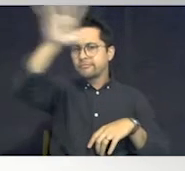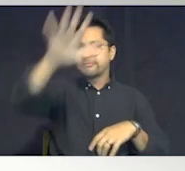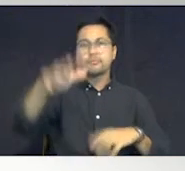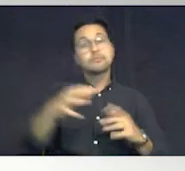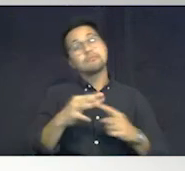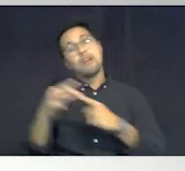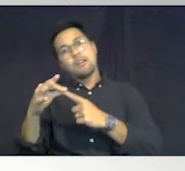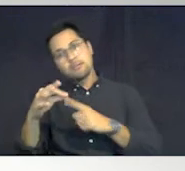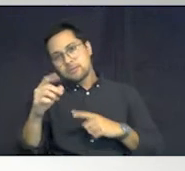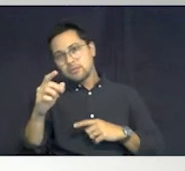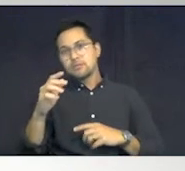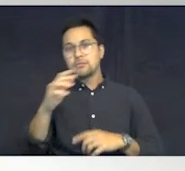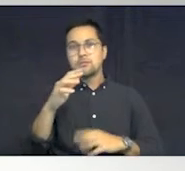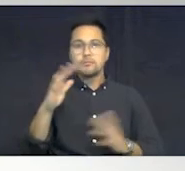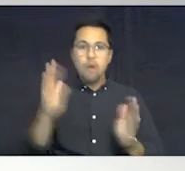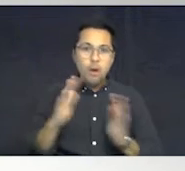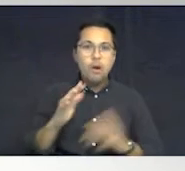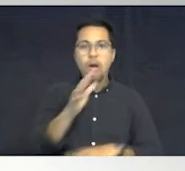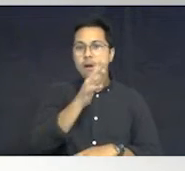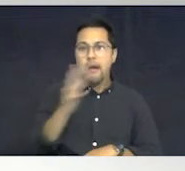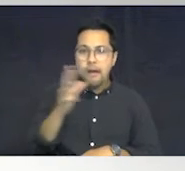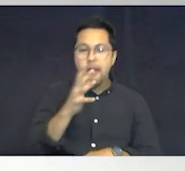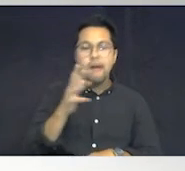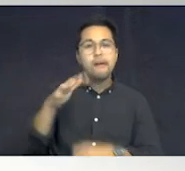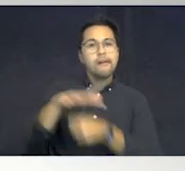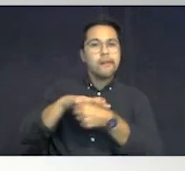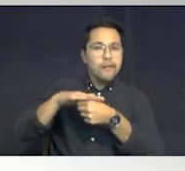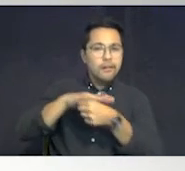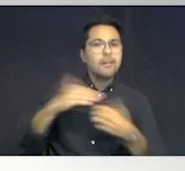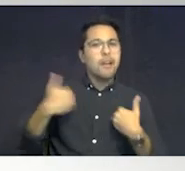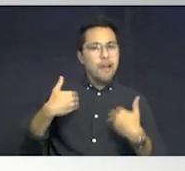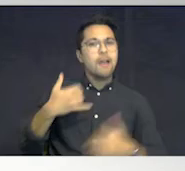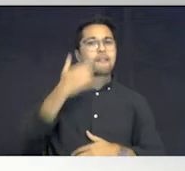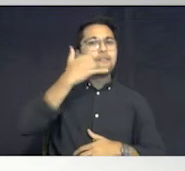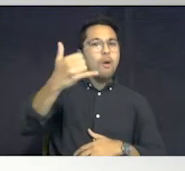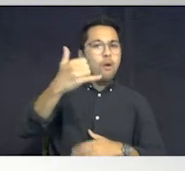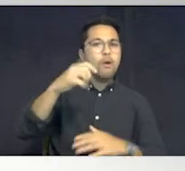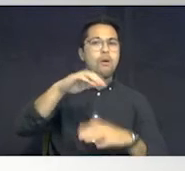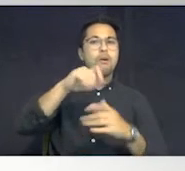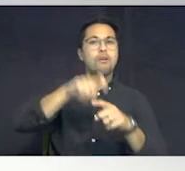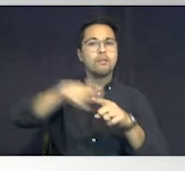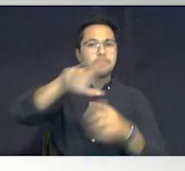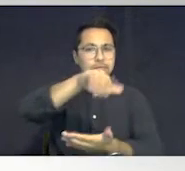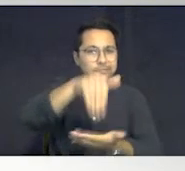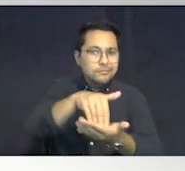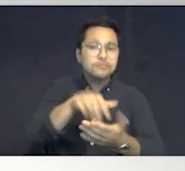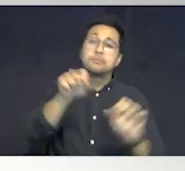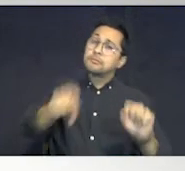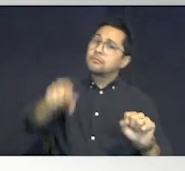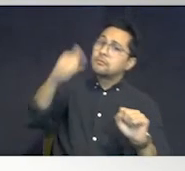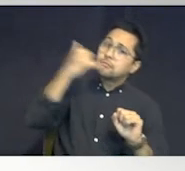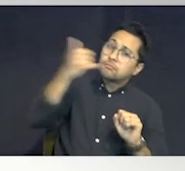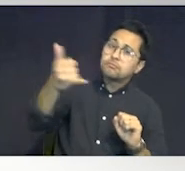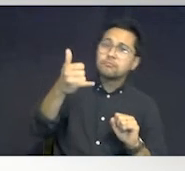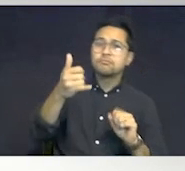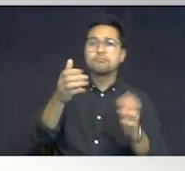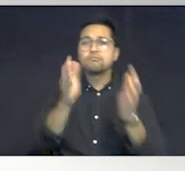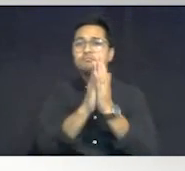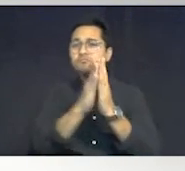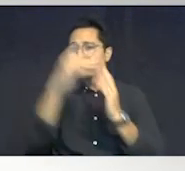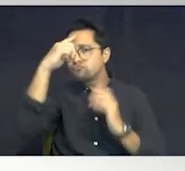rural, have telephone call centers that you can call in and ask for either a staffing